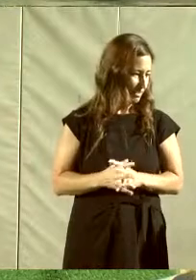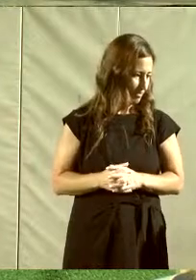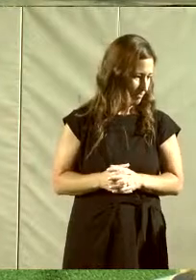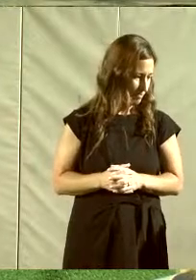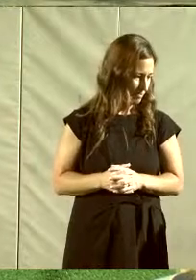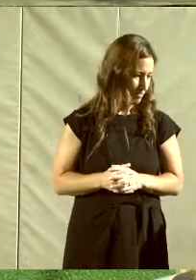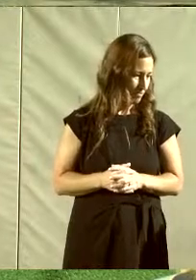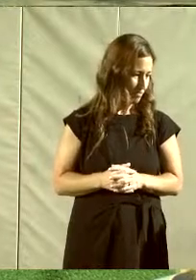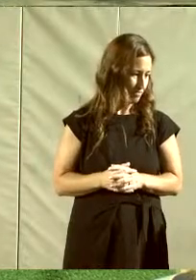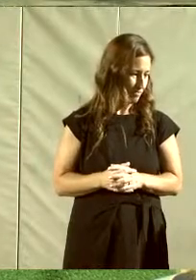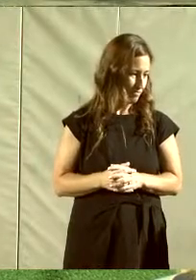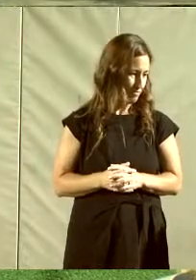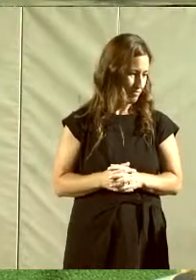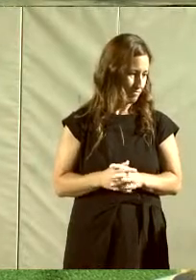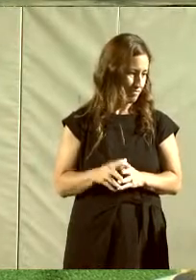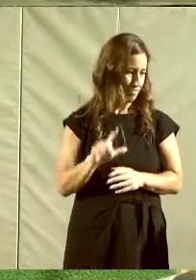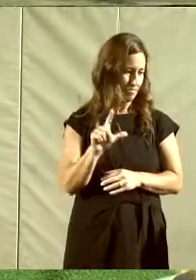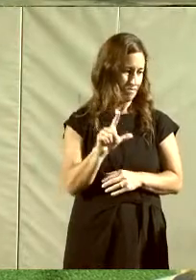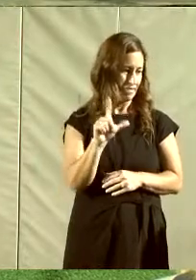Gail Elizabeth Zamora.